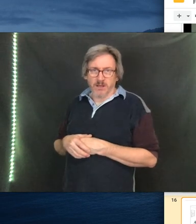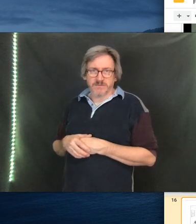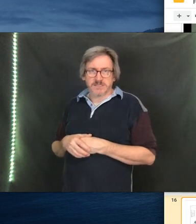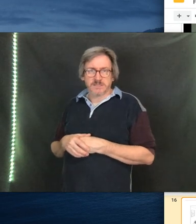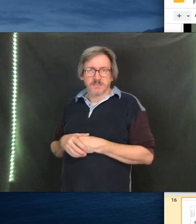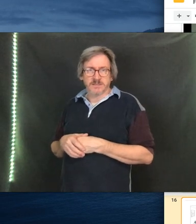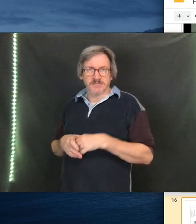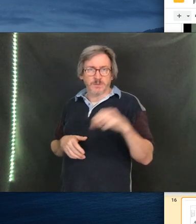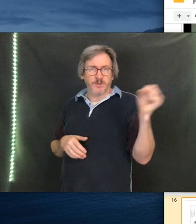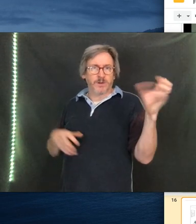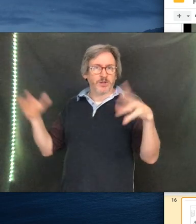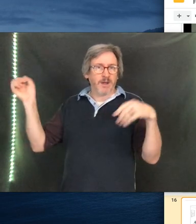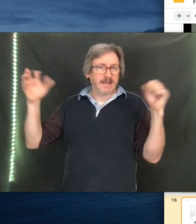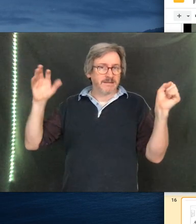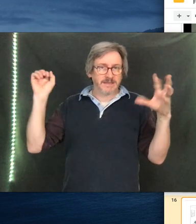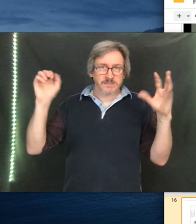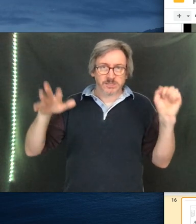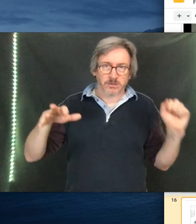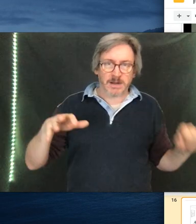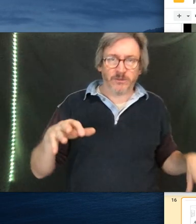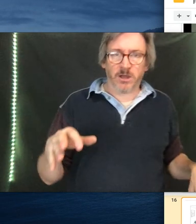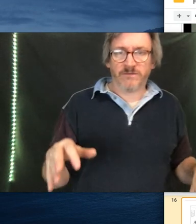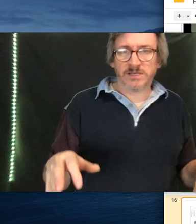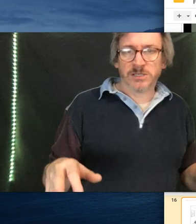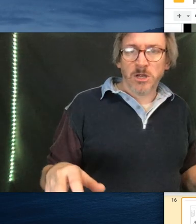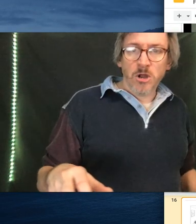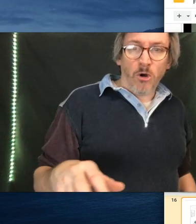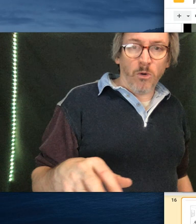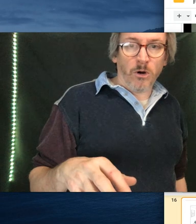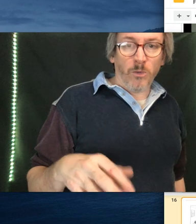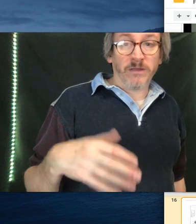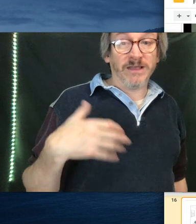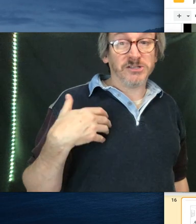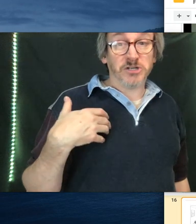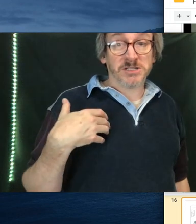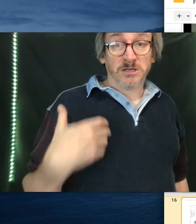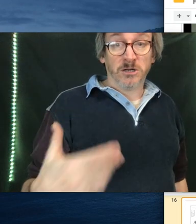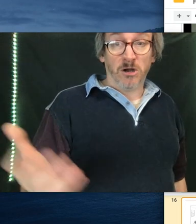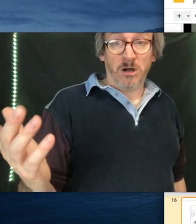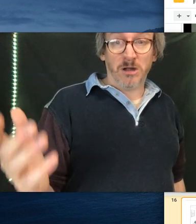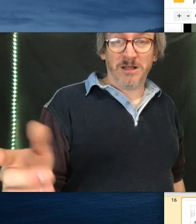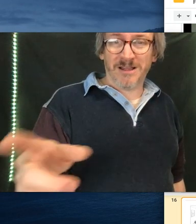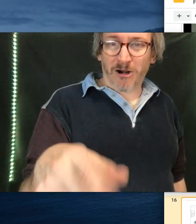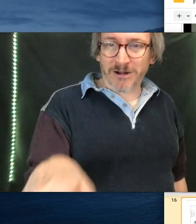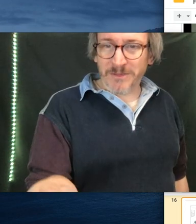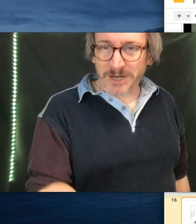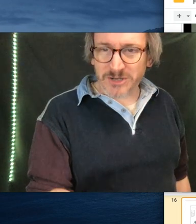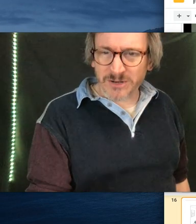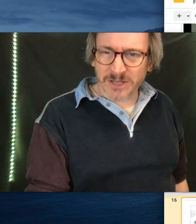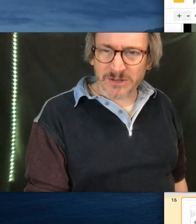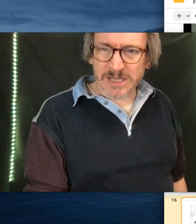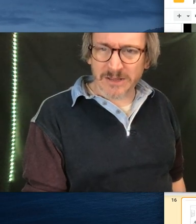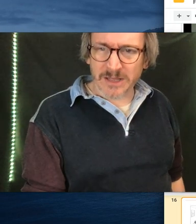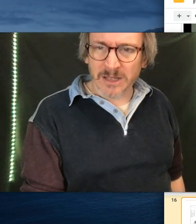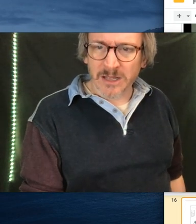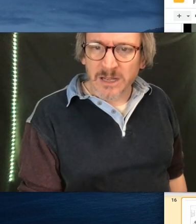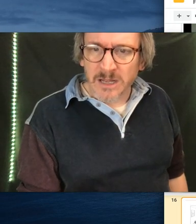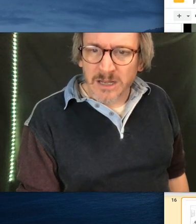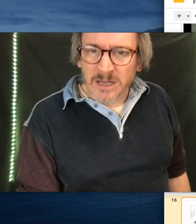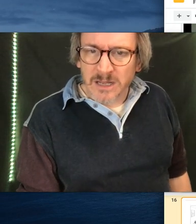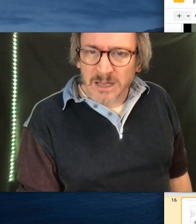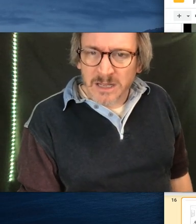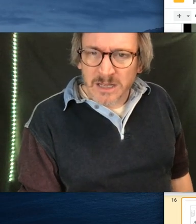of the office. This would be where you hide things around the office or where things just are in the picture. I don't think there's anything.